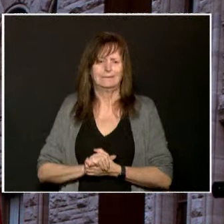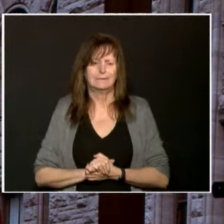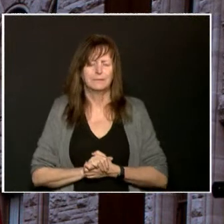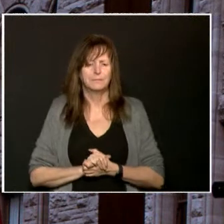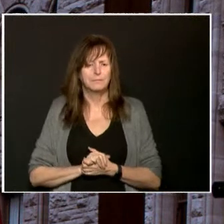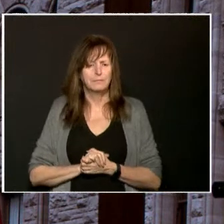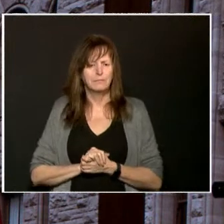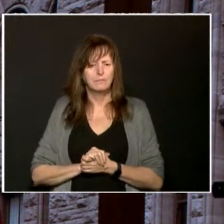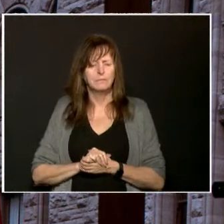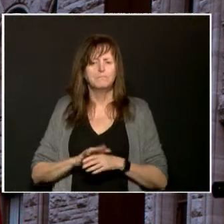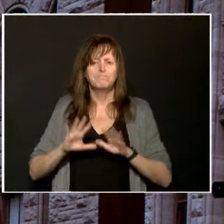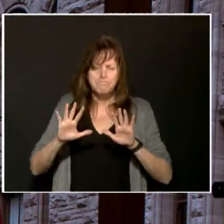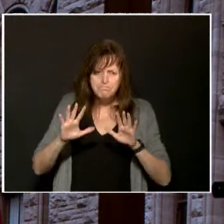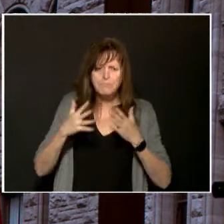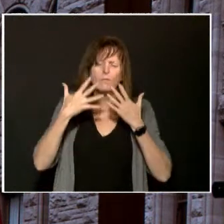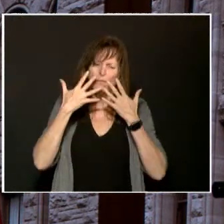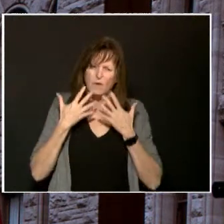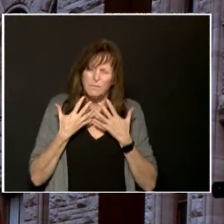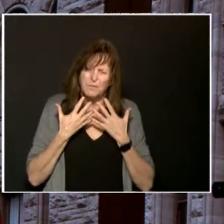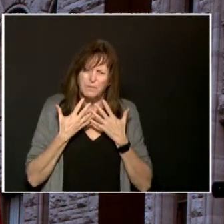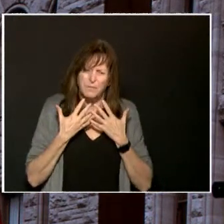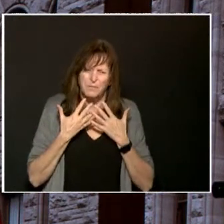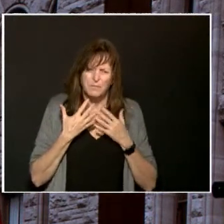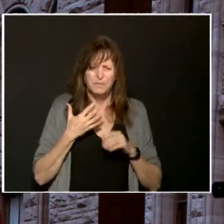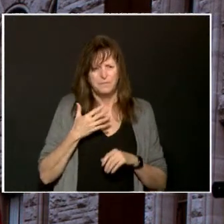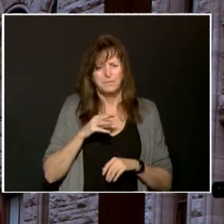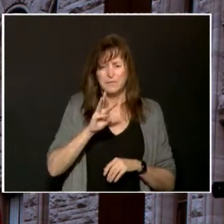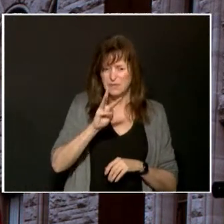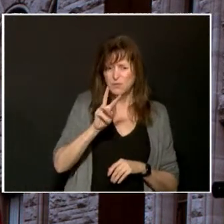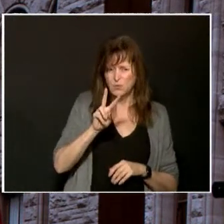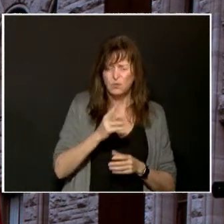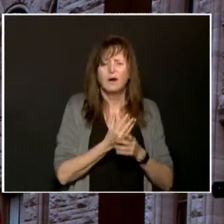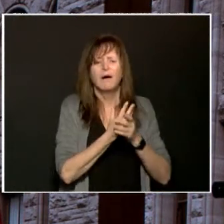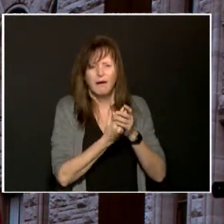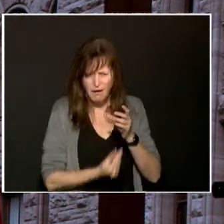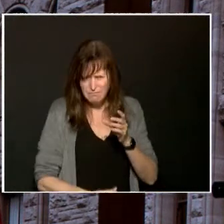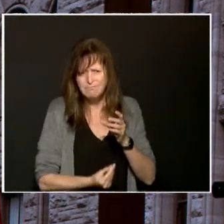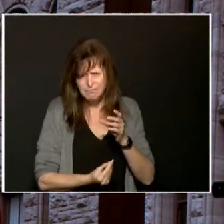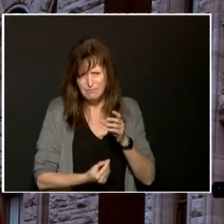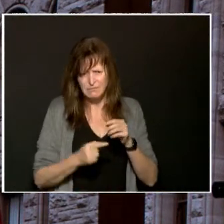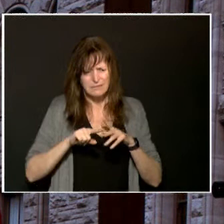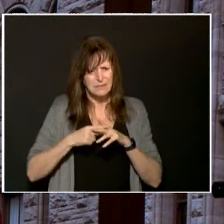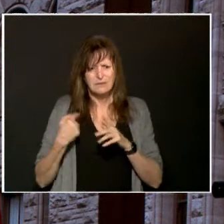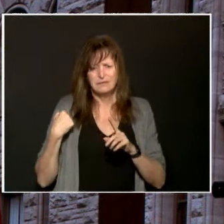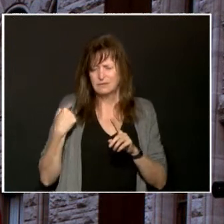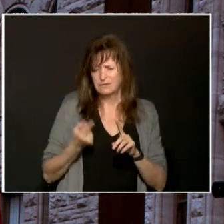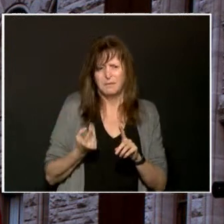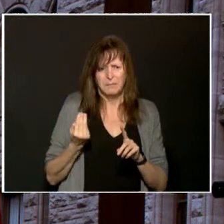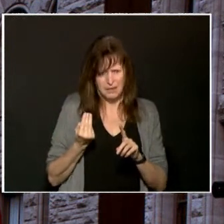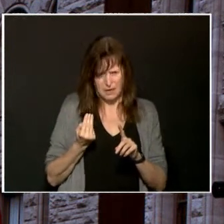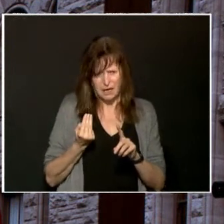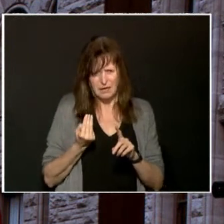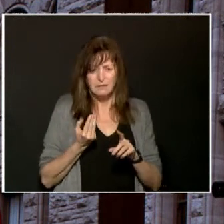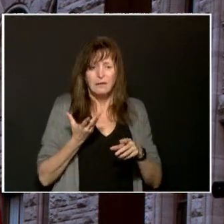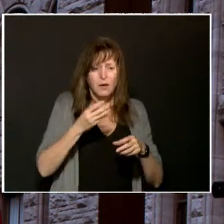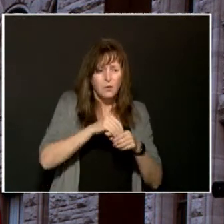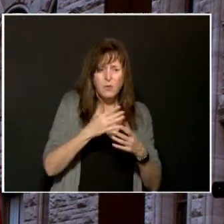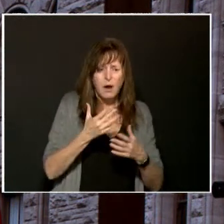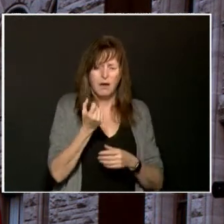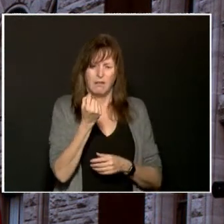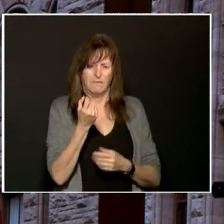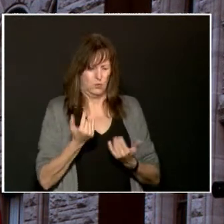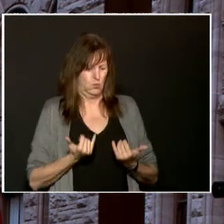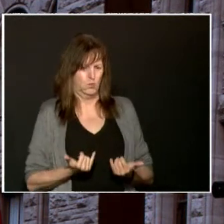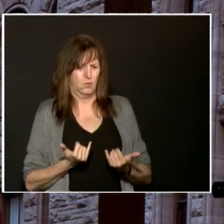Sadly, we are reporting an additional 62 deaths since Monday's update. This includes 11 COVID-related deaths